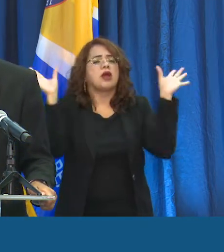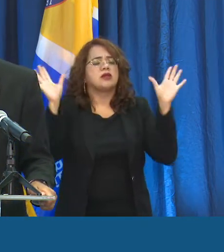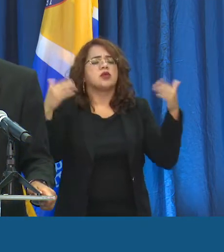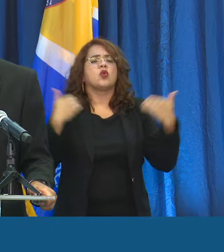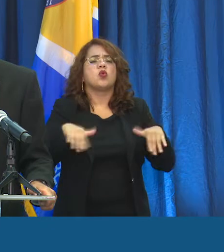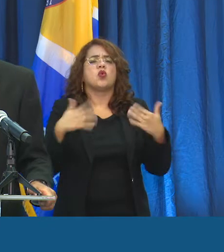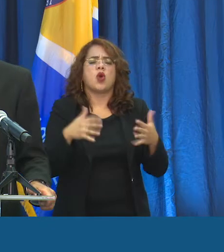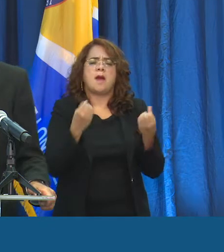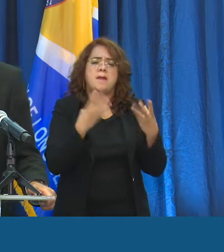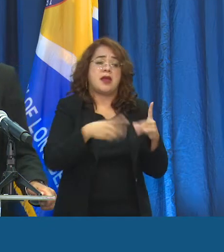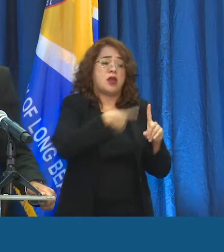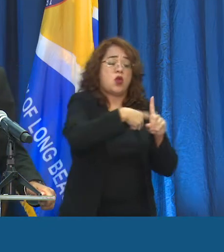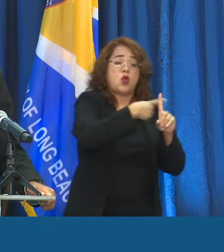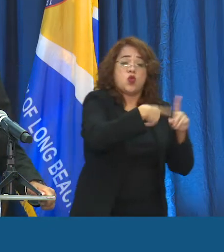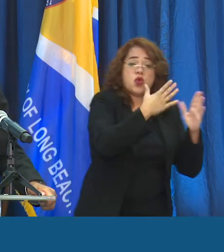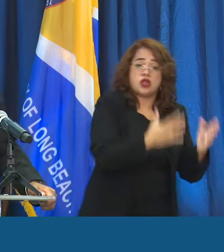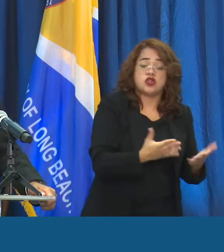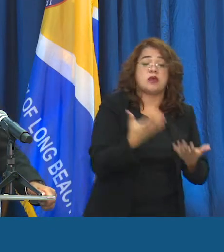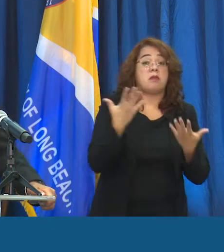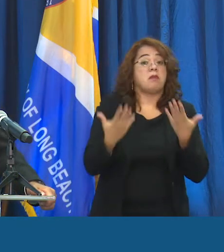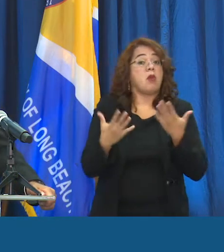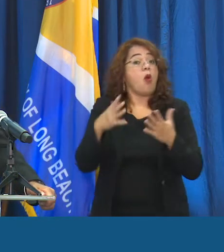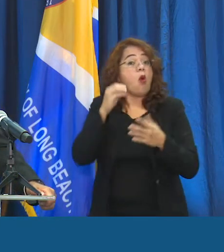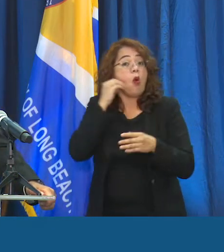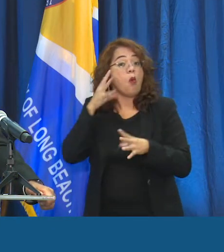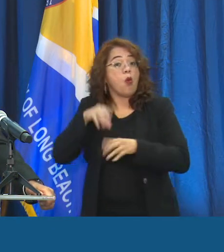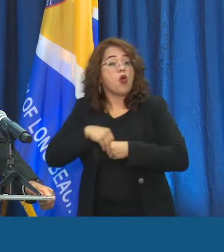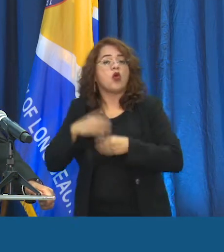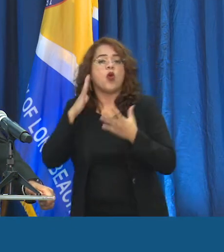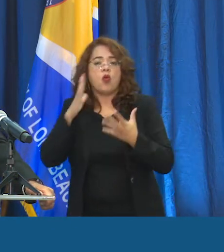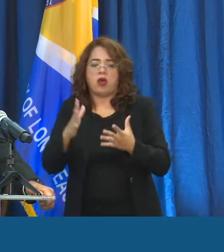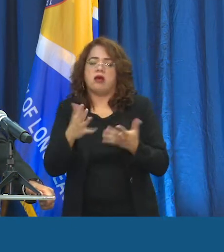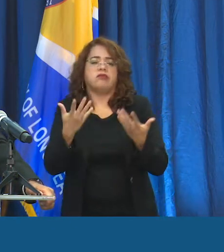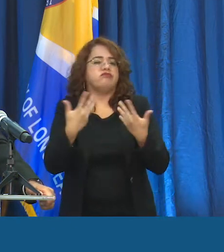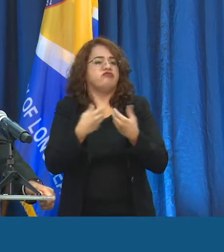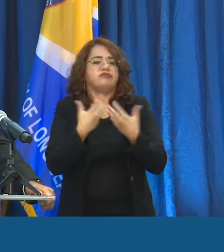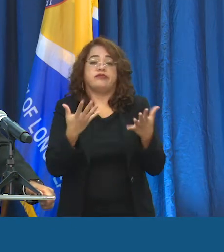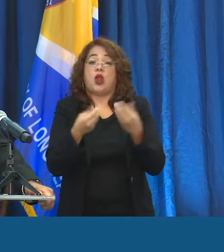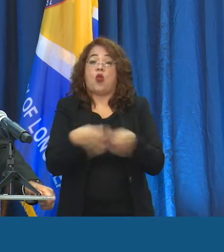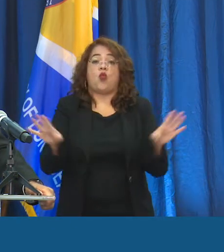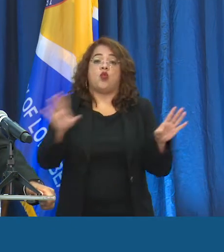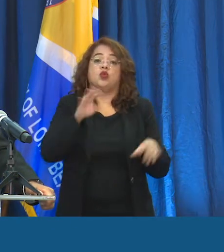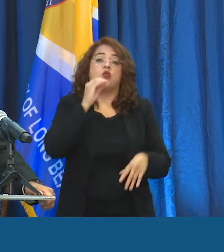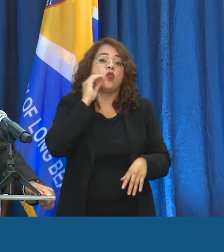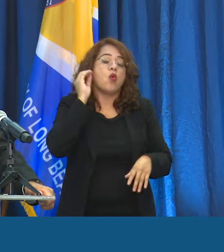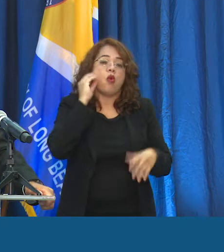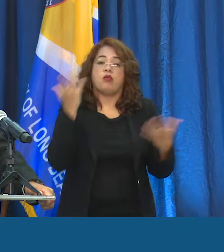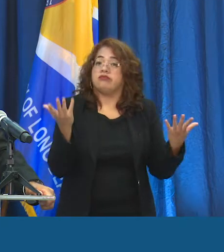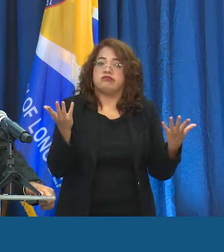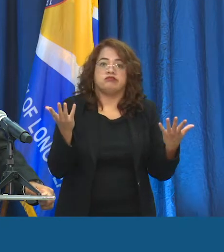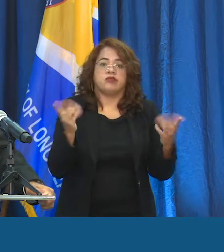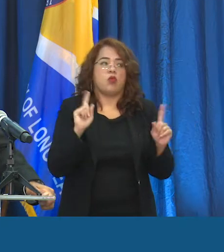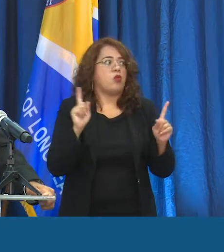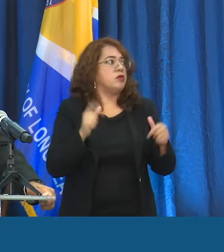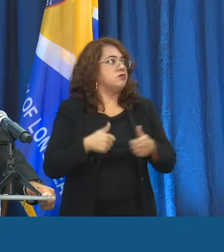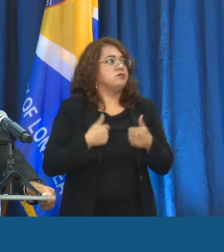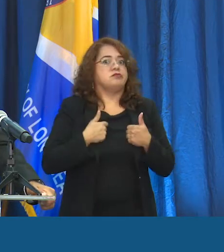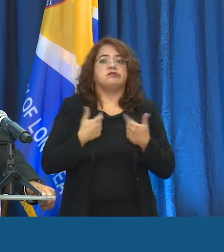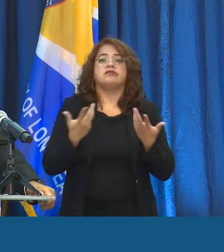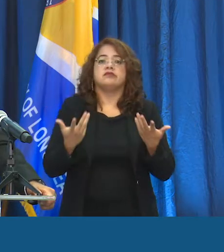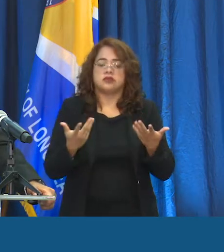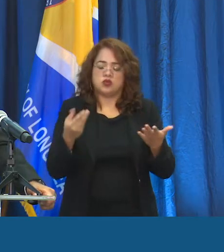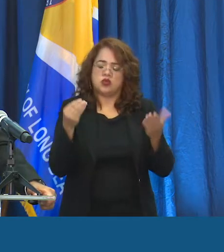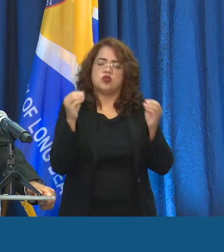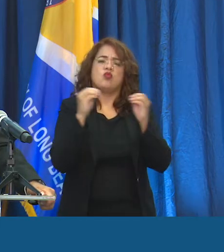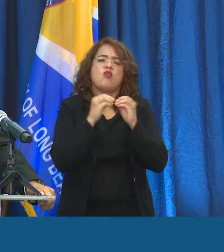homes and only make homelessness even worse. And so as part of this budget, I am proposing that we establish a new fund to assist